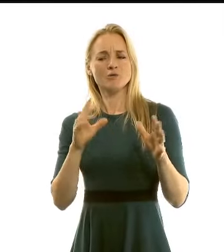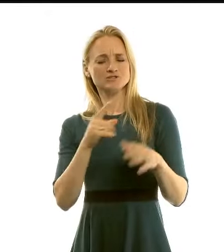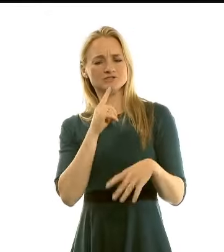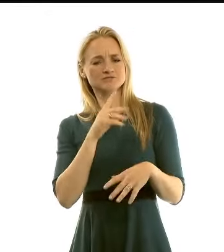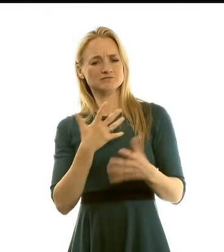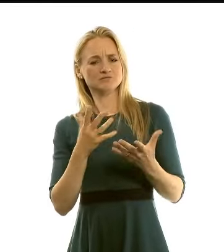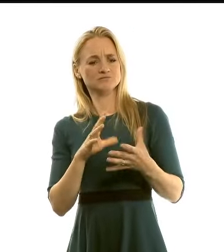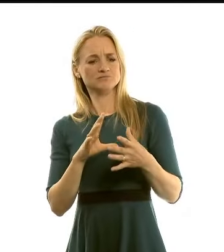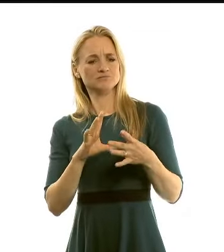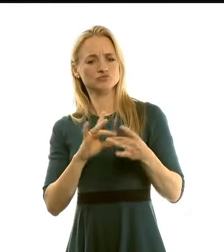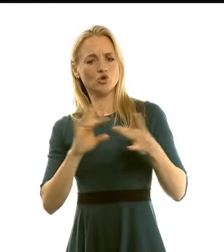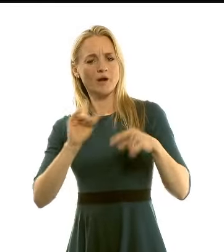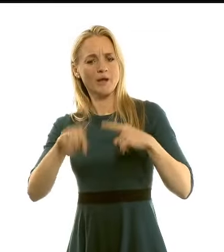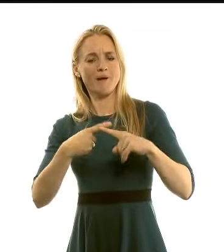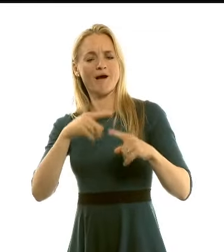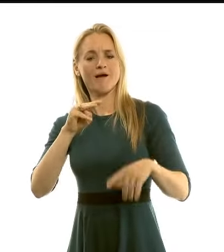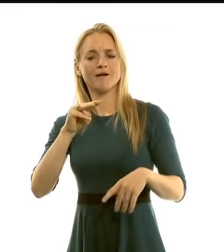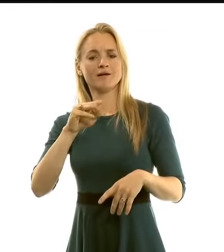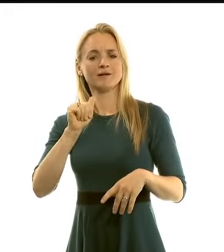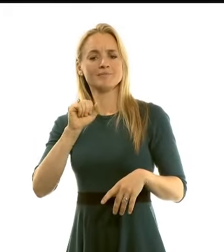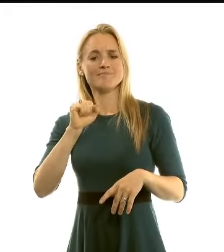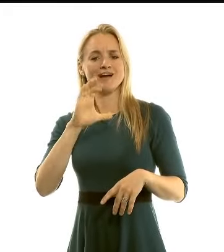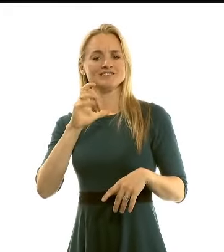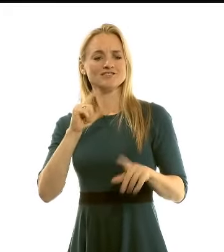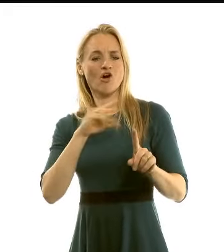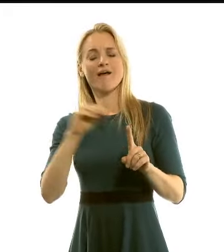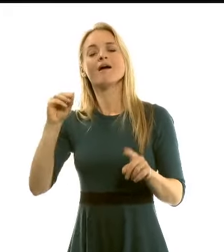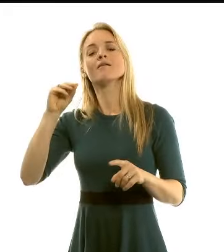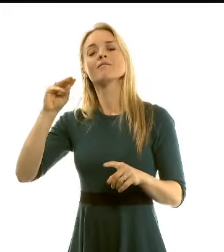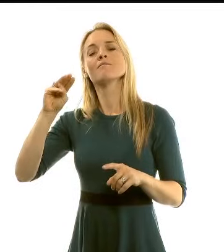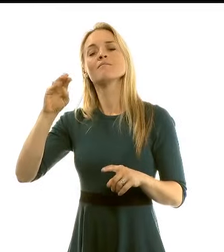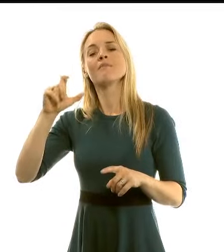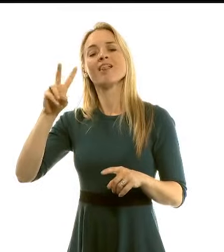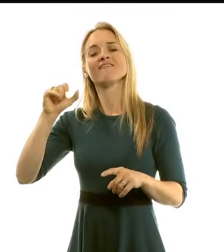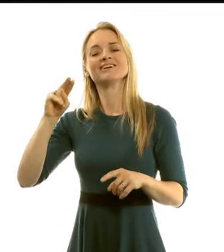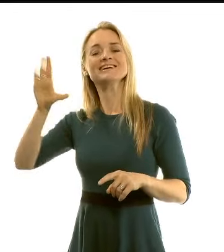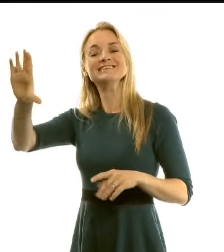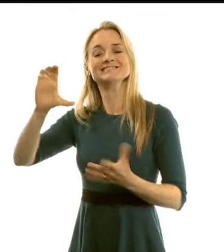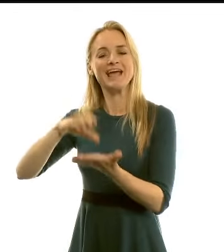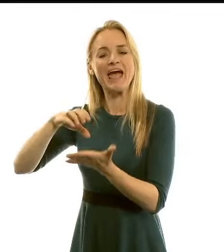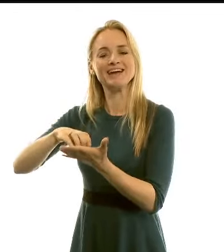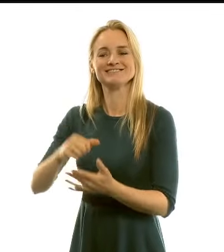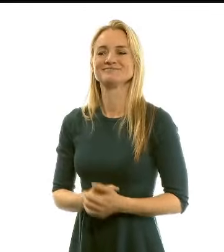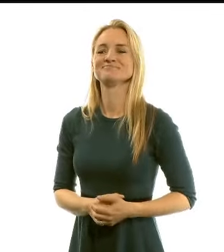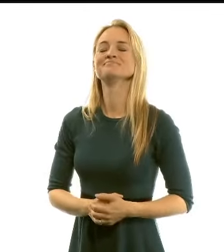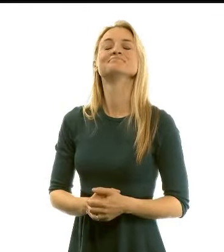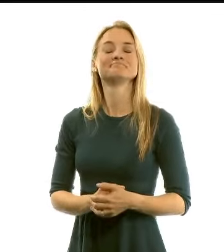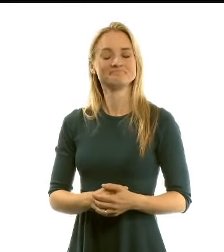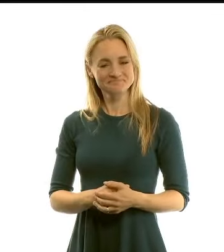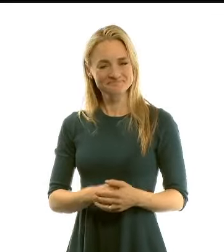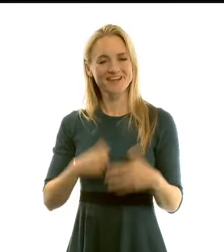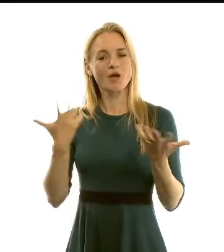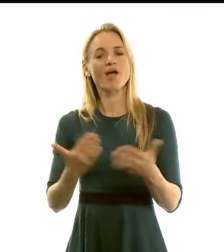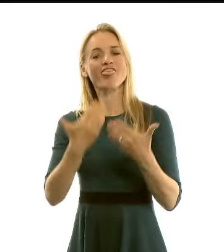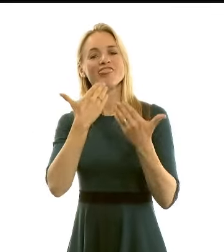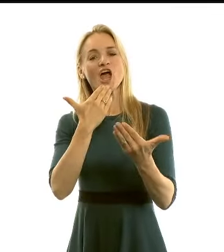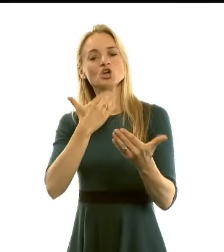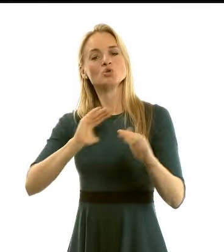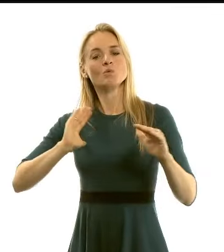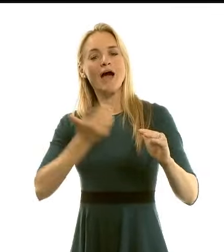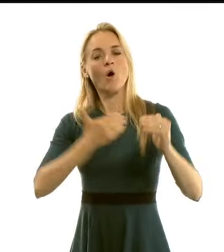that's right. That's what I was talking about. I was talking about Melvin's cake. Yeah, that's it. We want to say a massive thank you to all of our incredible guests, all the LEGO designers, the